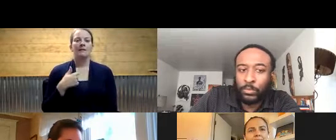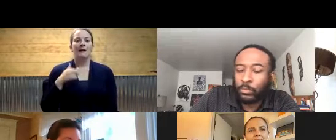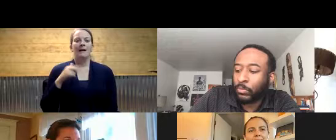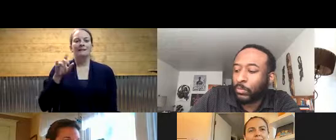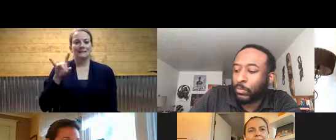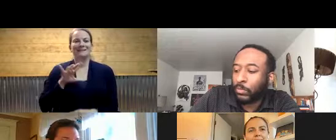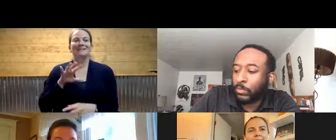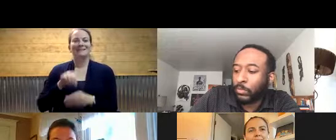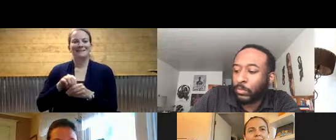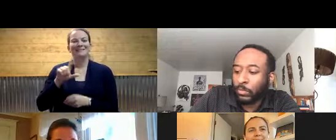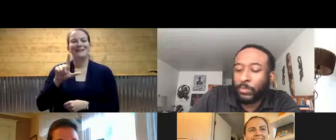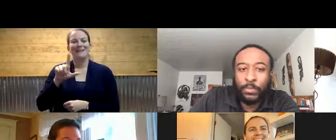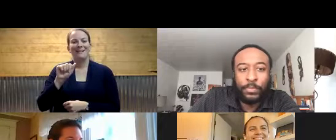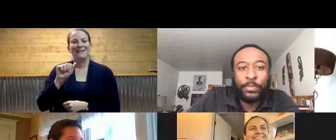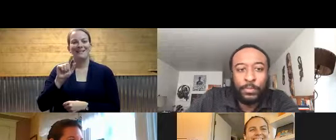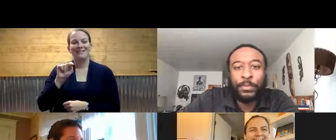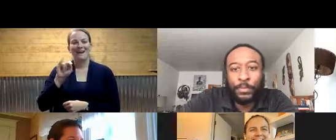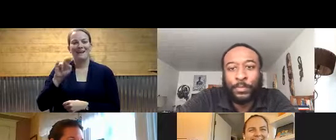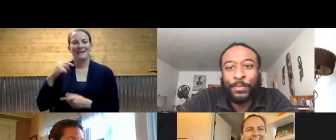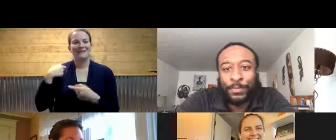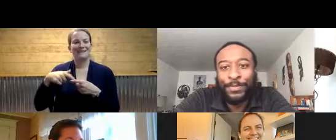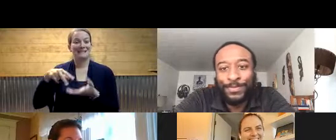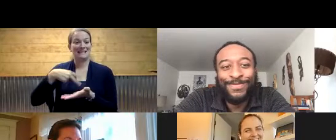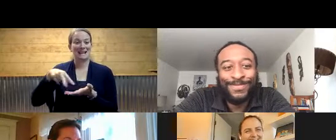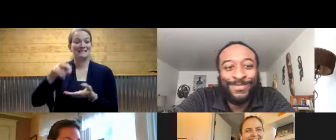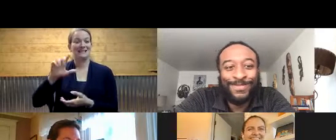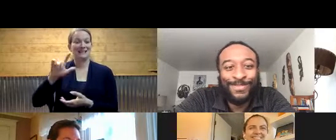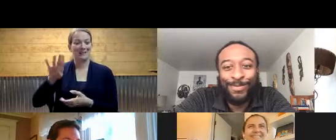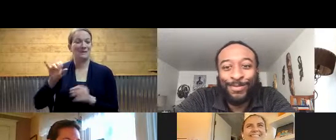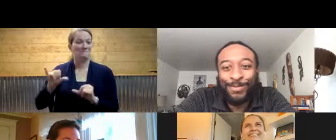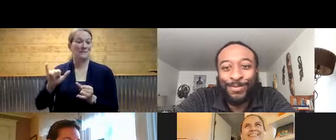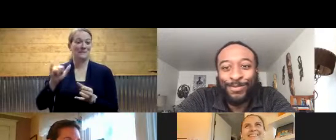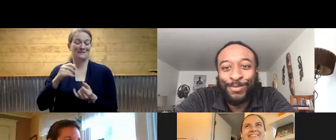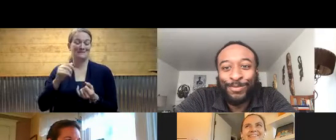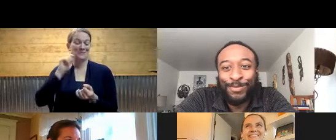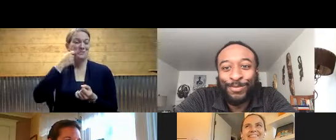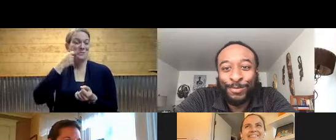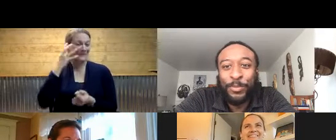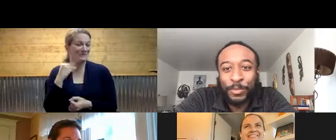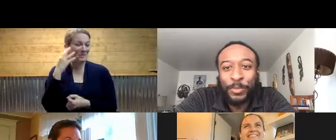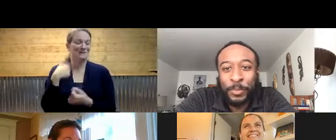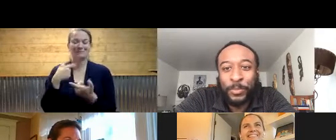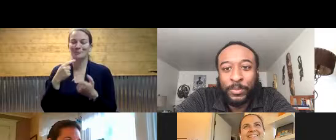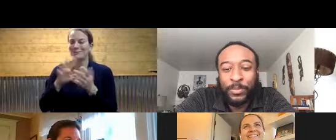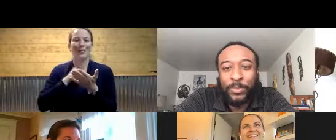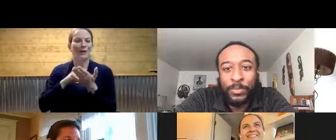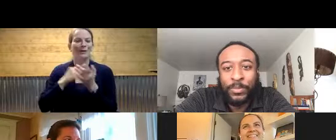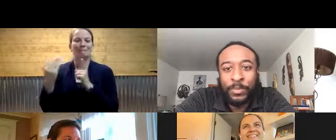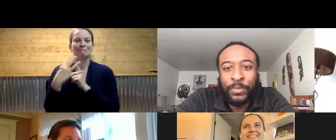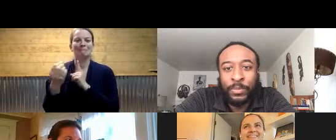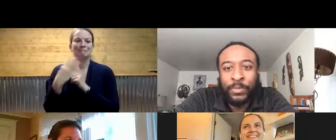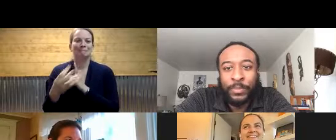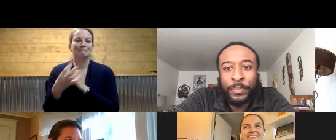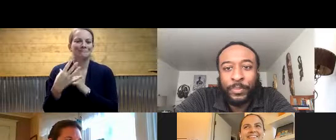Latin dancing club as well. So that was a growing experience for me as well. I was just trying to expose myself and learn about different things